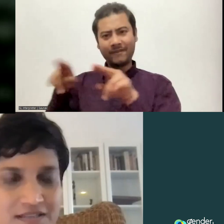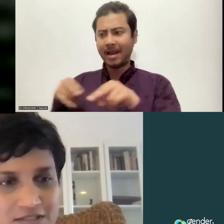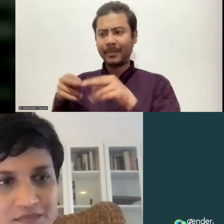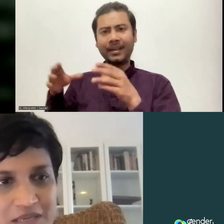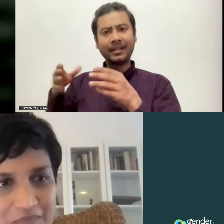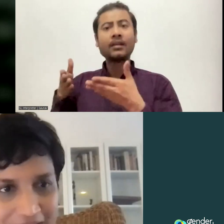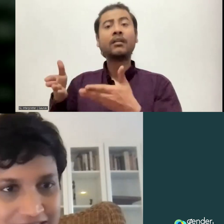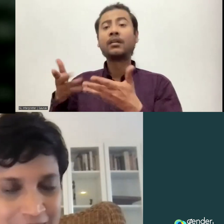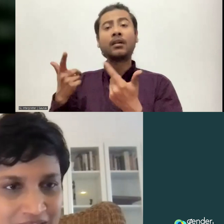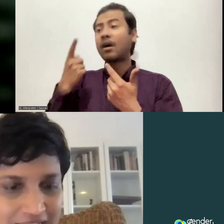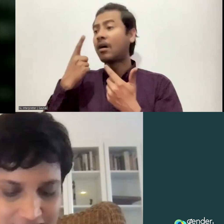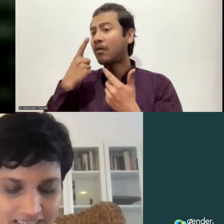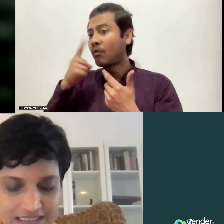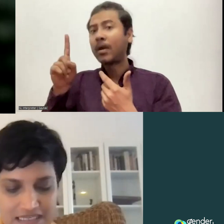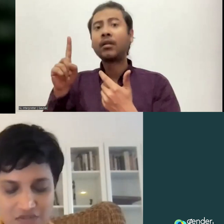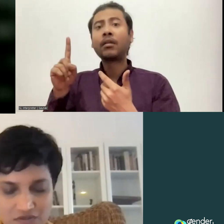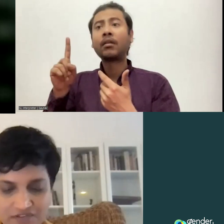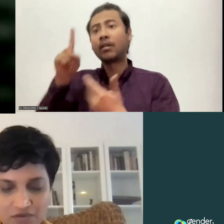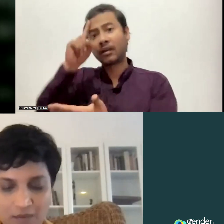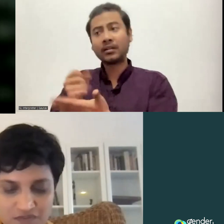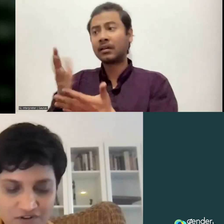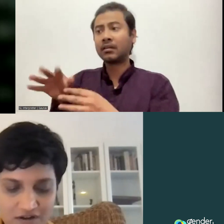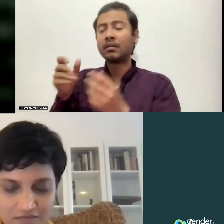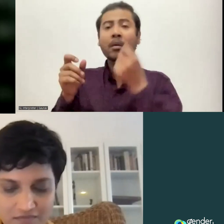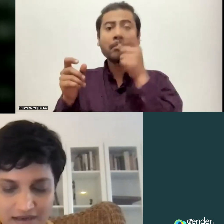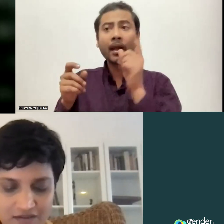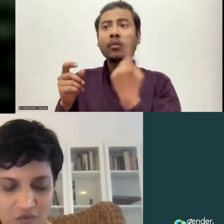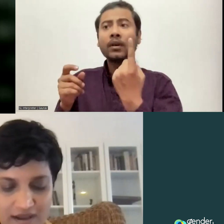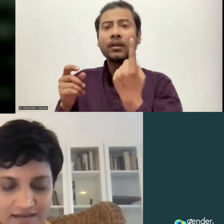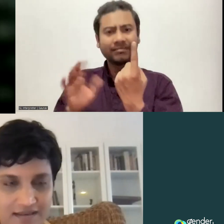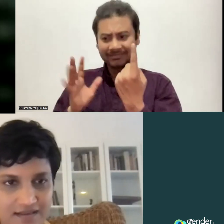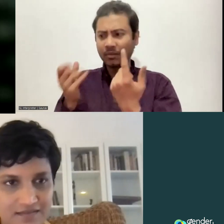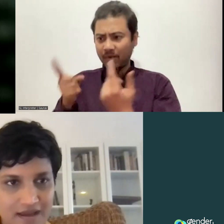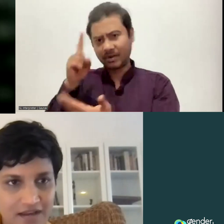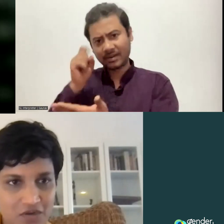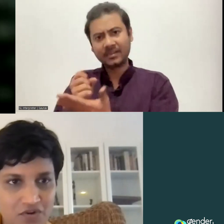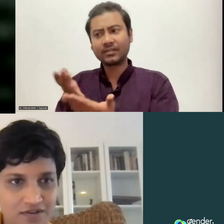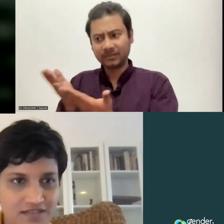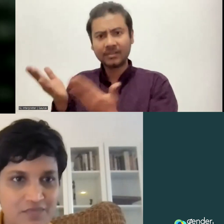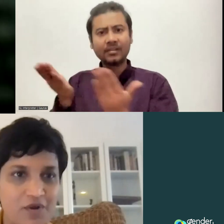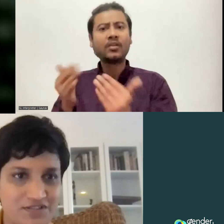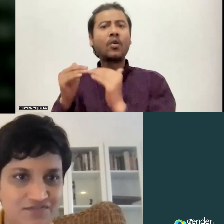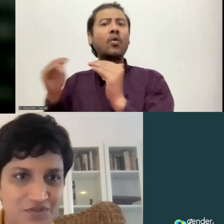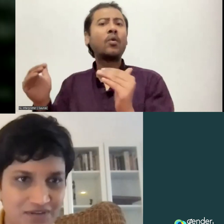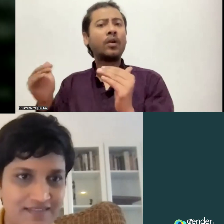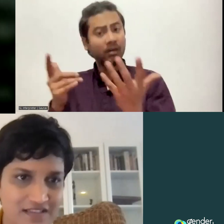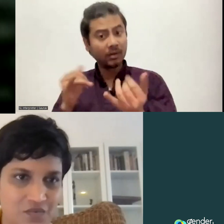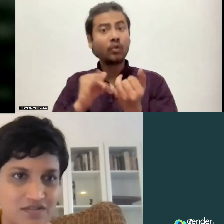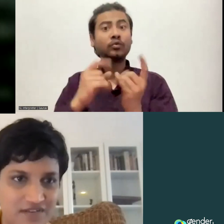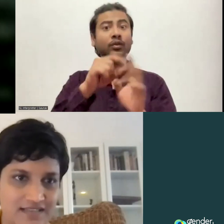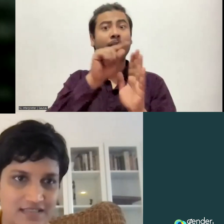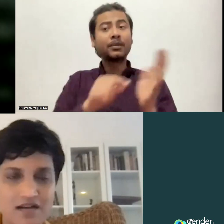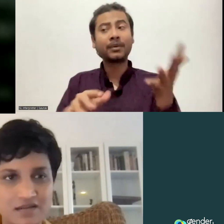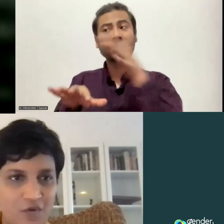how decisions are being made. It's that sort of, comes from an inquiry and a curiosity point of view, right? That's